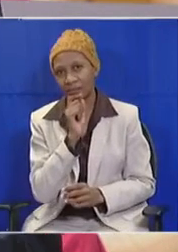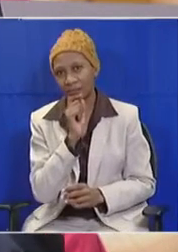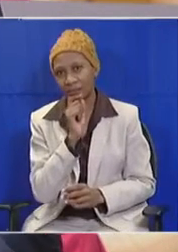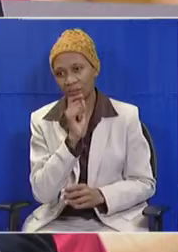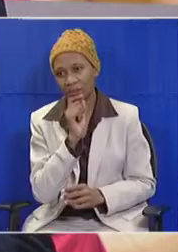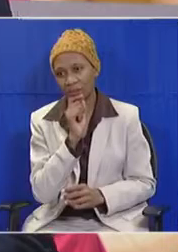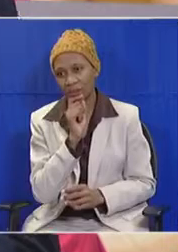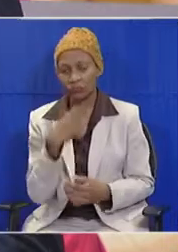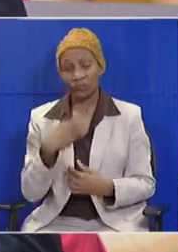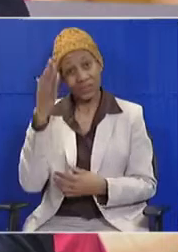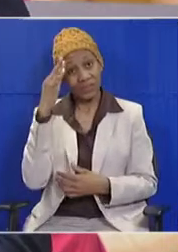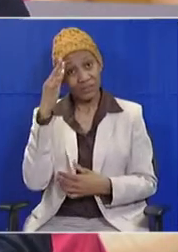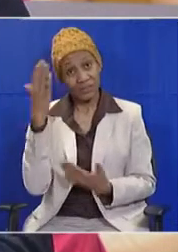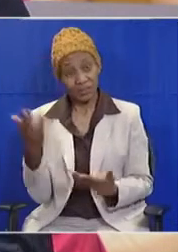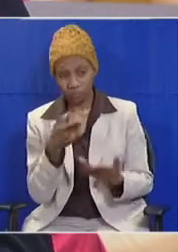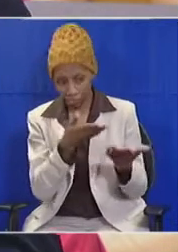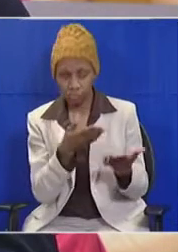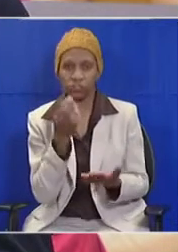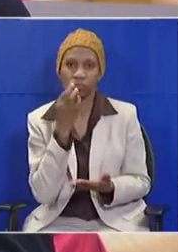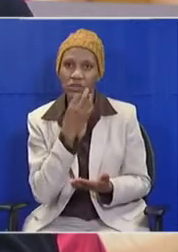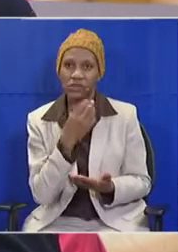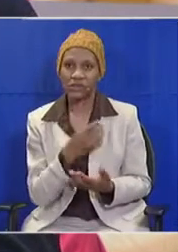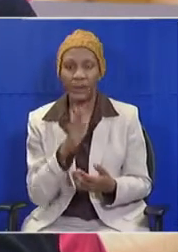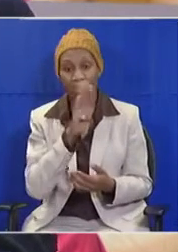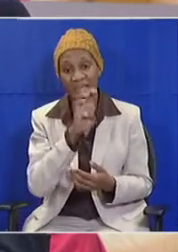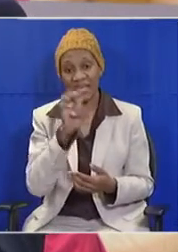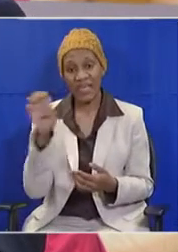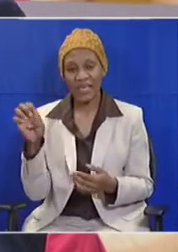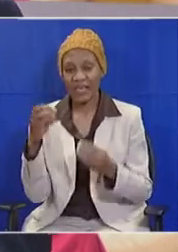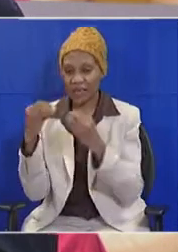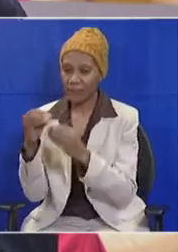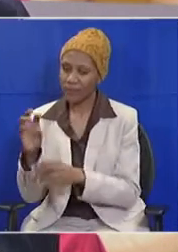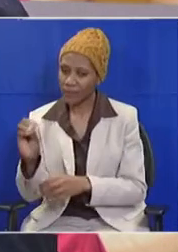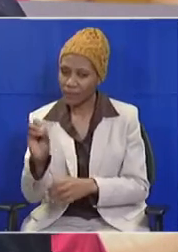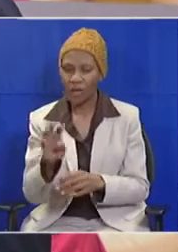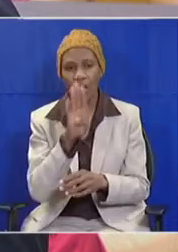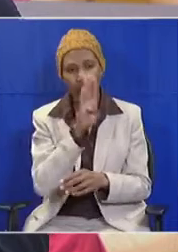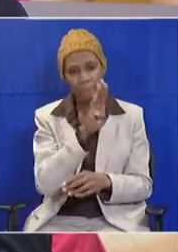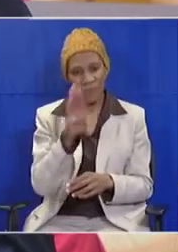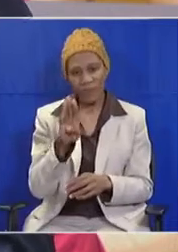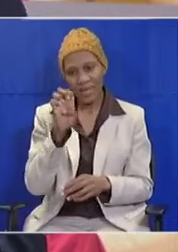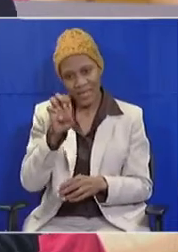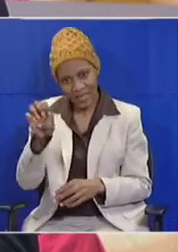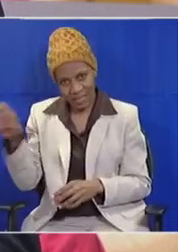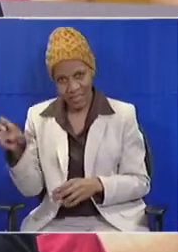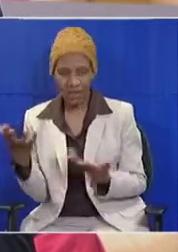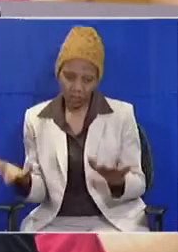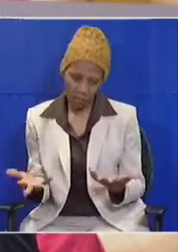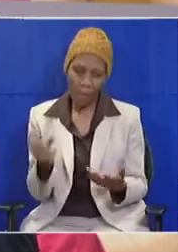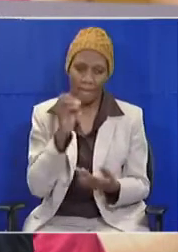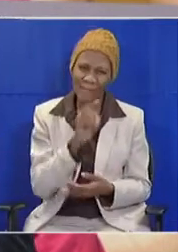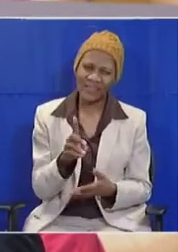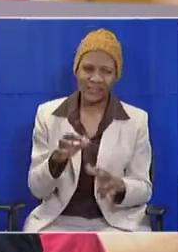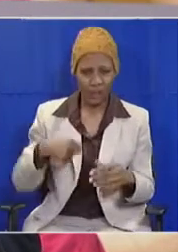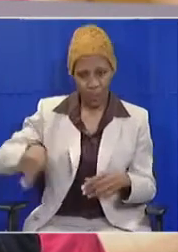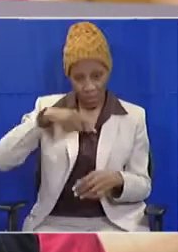I understand that you said that there are black economic empowerment companies and BBB, EEE, but how do we